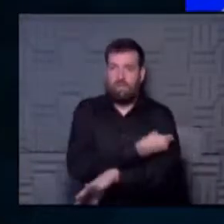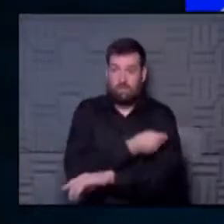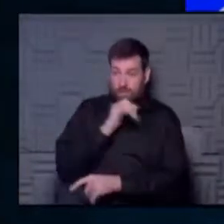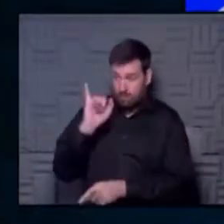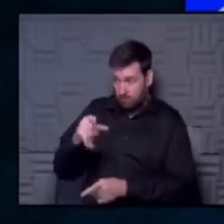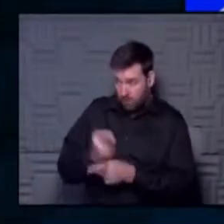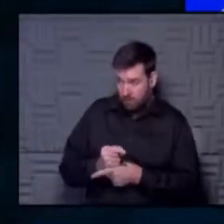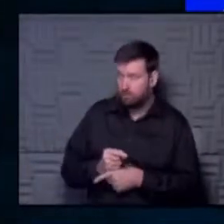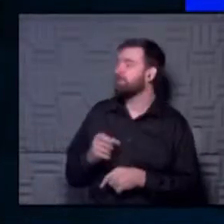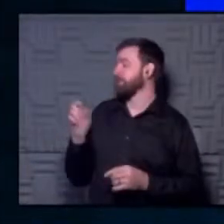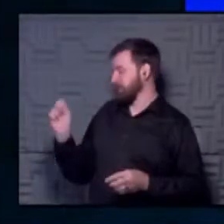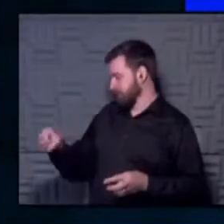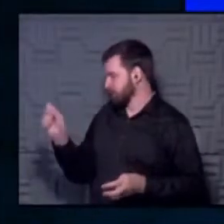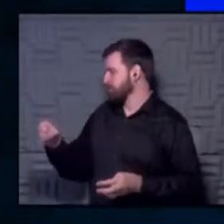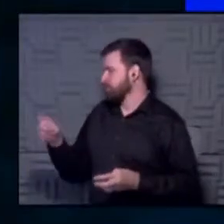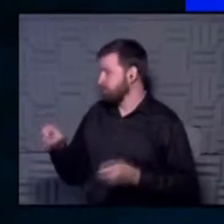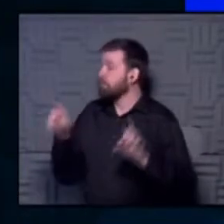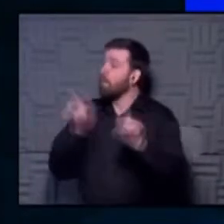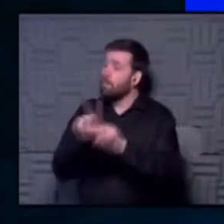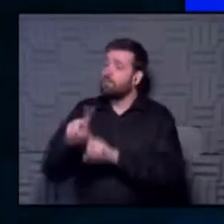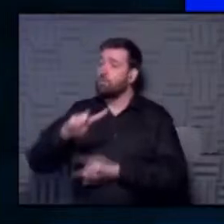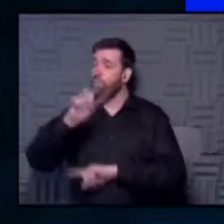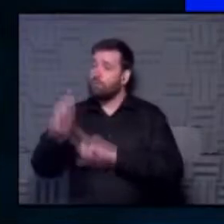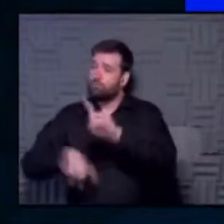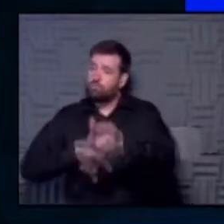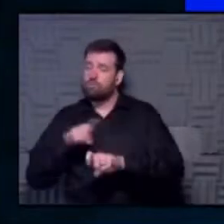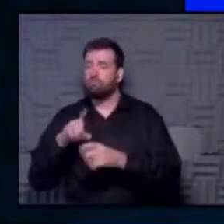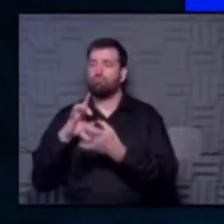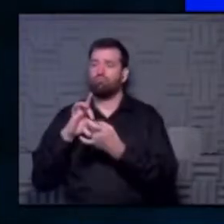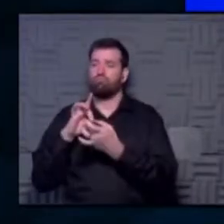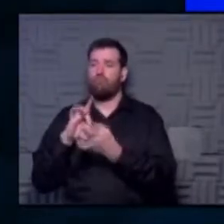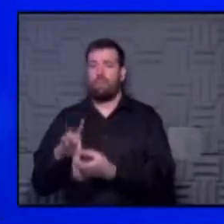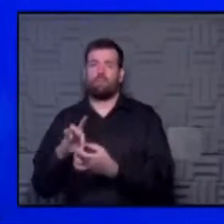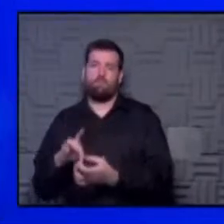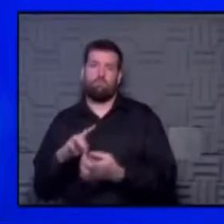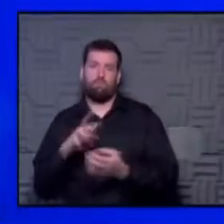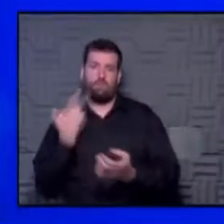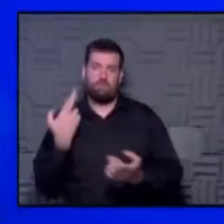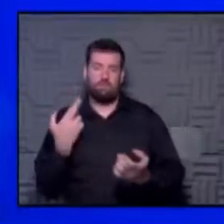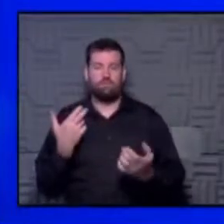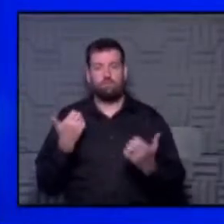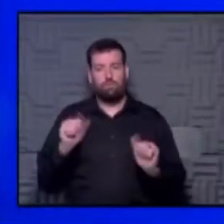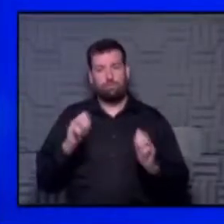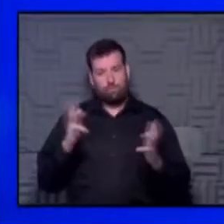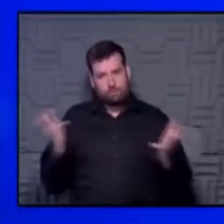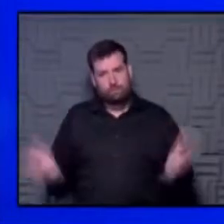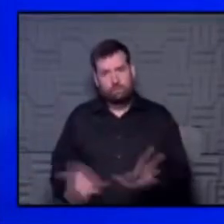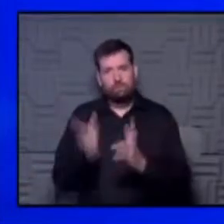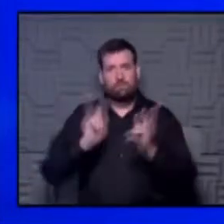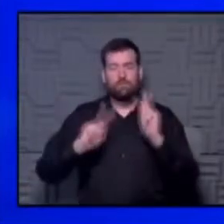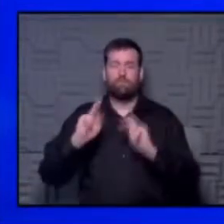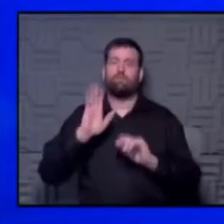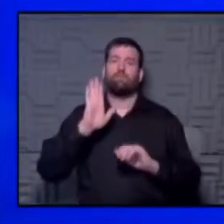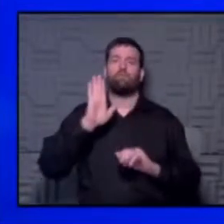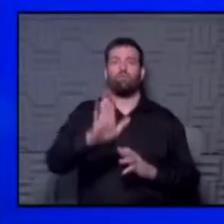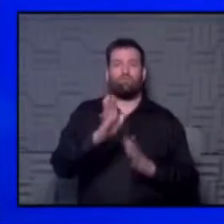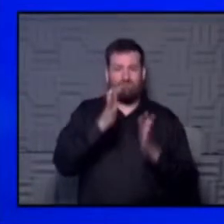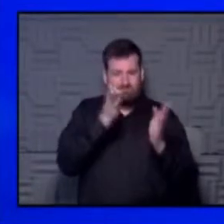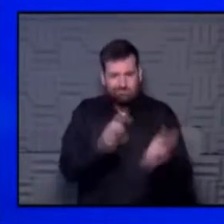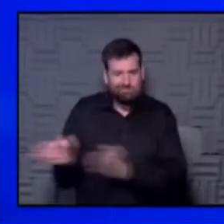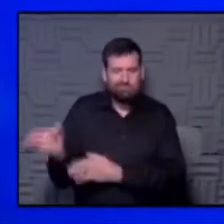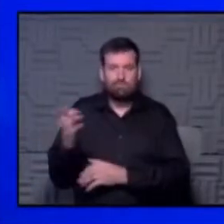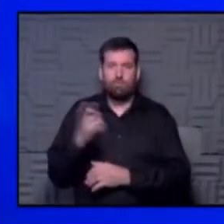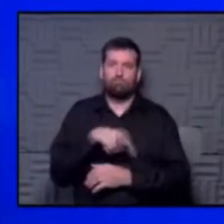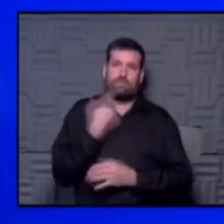Yeah, I think it is. I also think it's a question of relative risk, right? Mm-hmm. We've been trying to encourage everybody, you have to weigh your individual personal